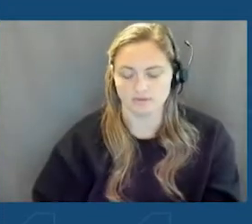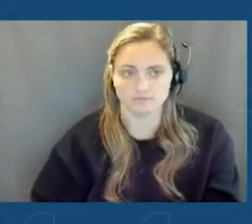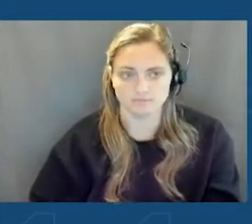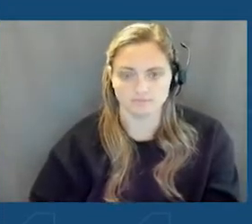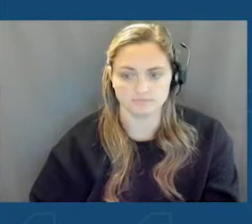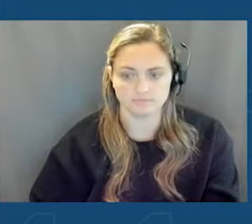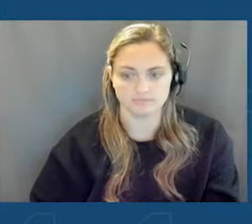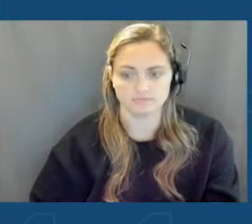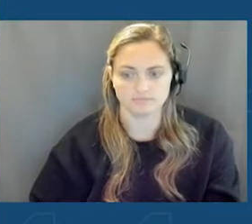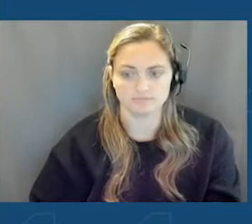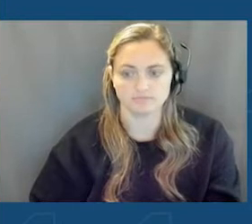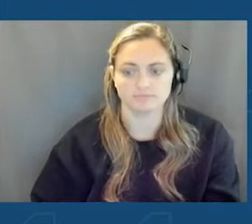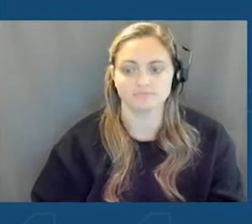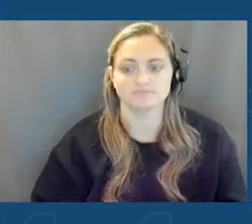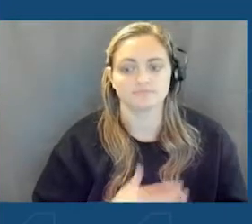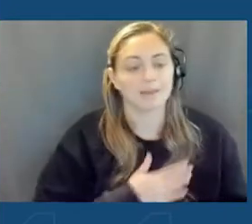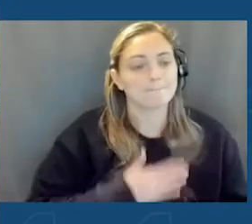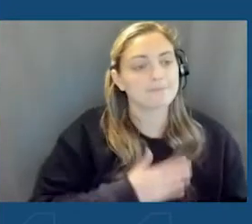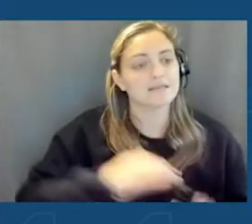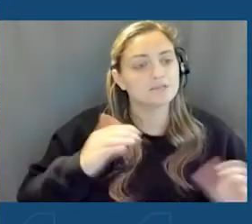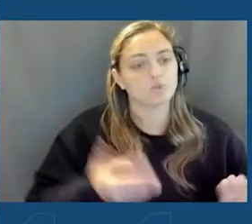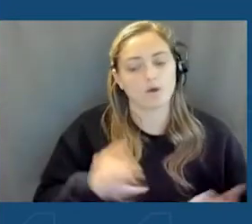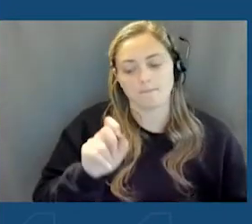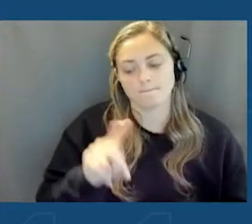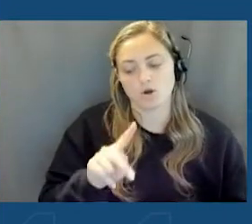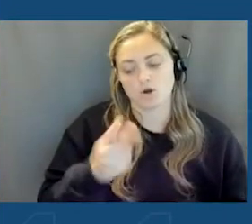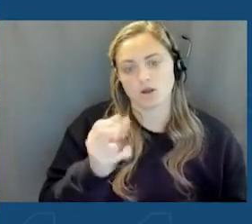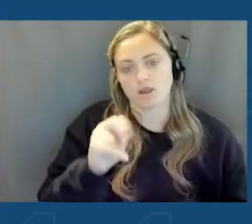Please welcome to the podium, Mark Henry.